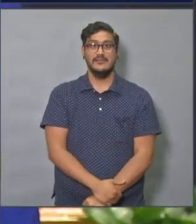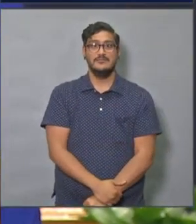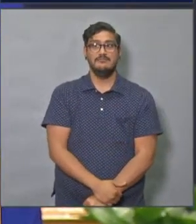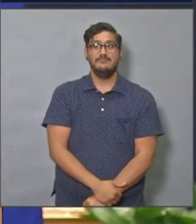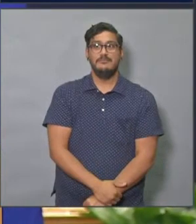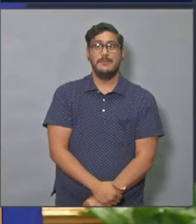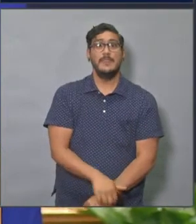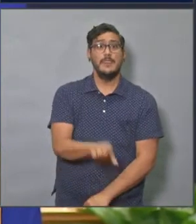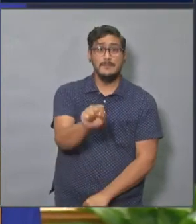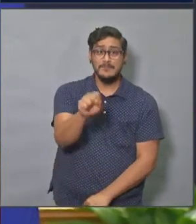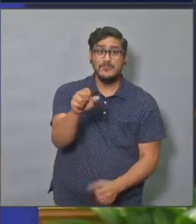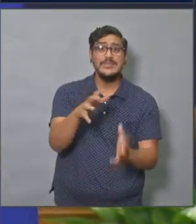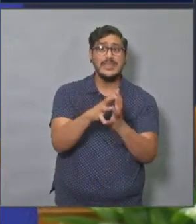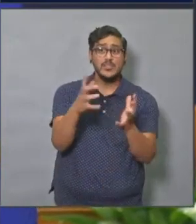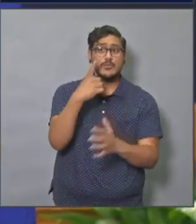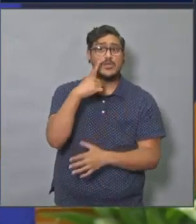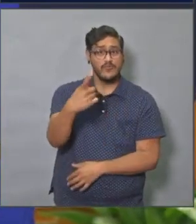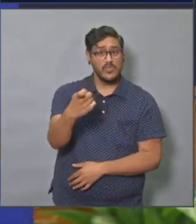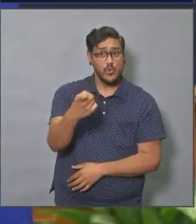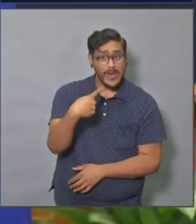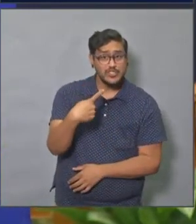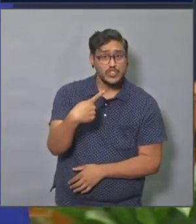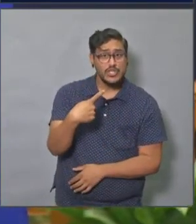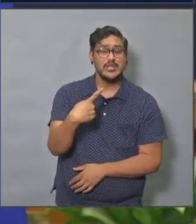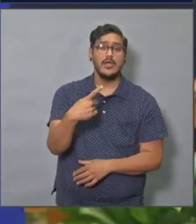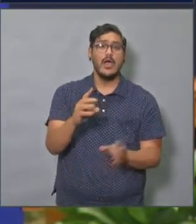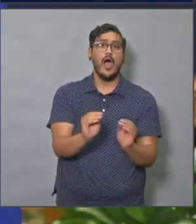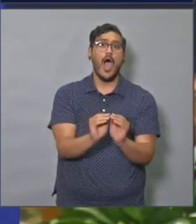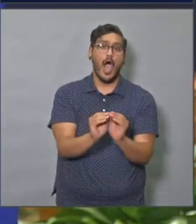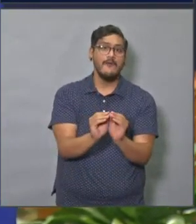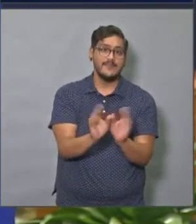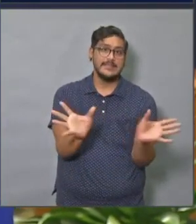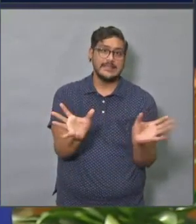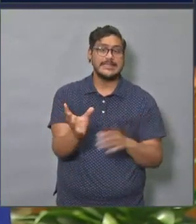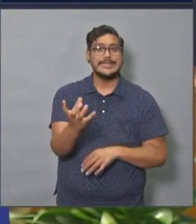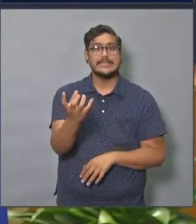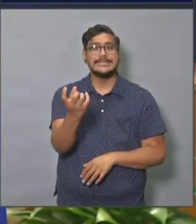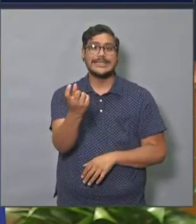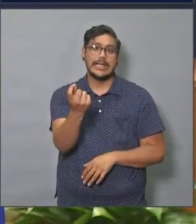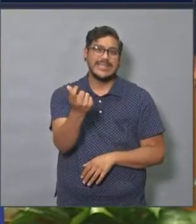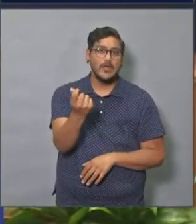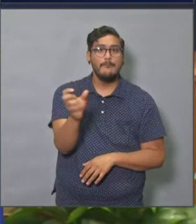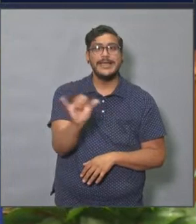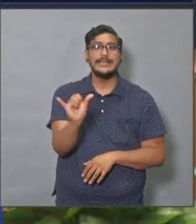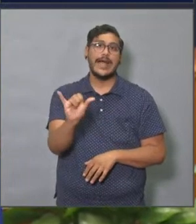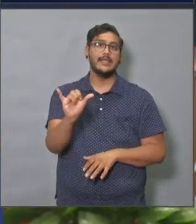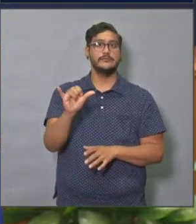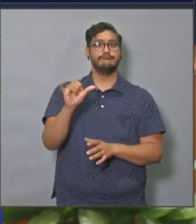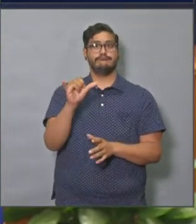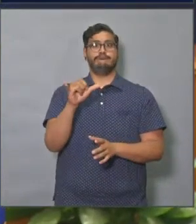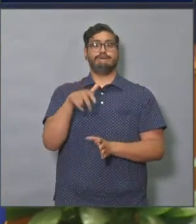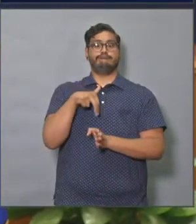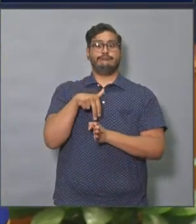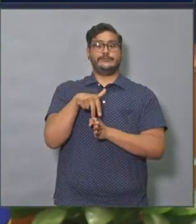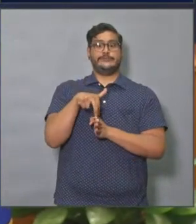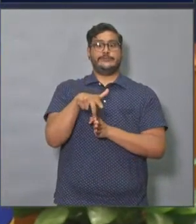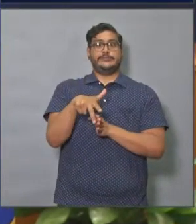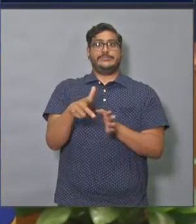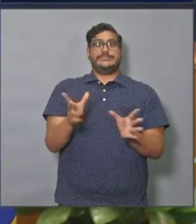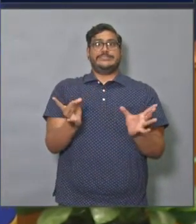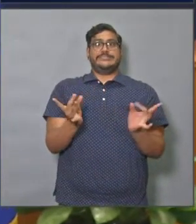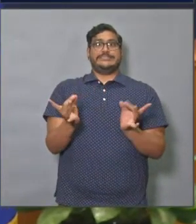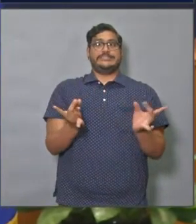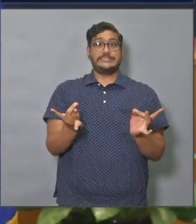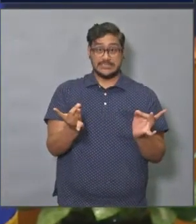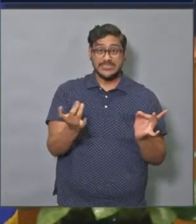Yeah, thanks so much for the question. And obviously, you know, it's a little bit like walking on a tightrope. We do